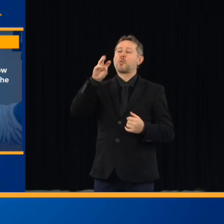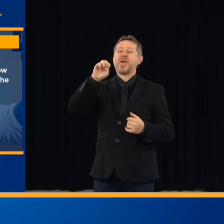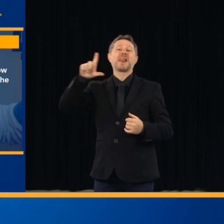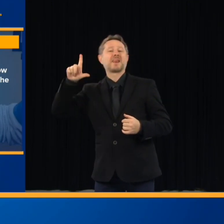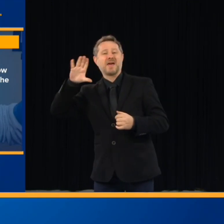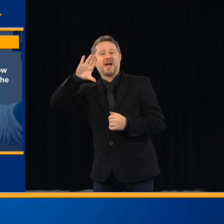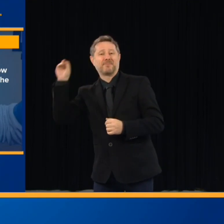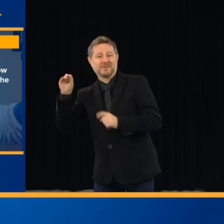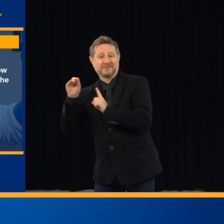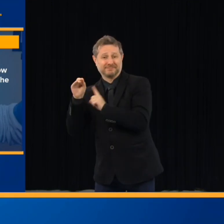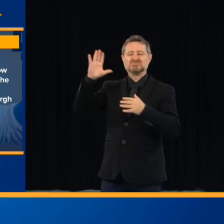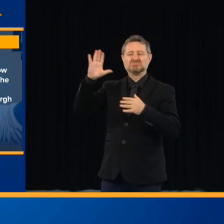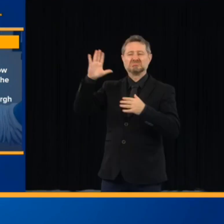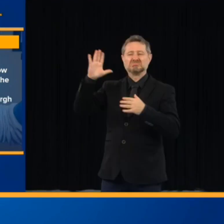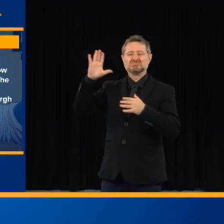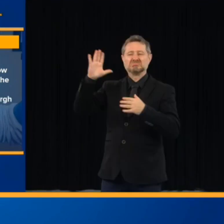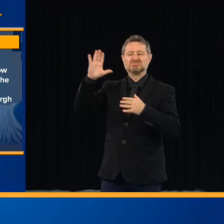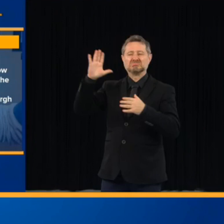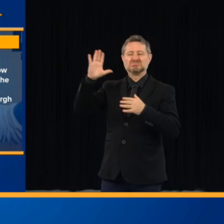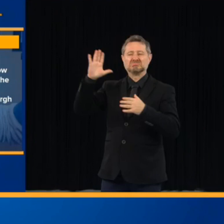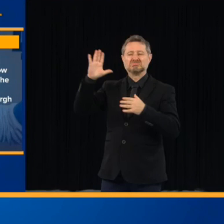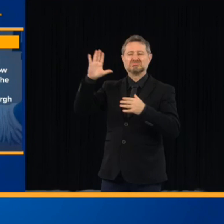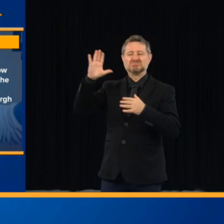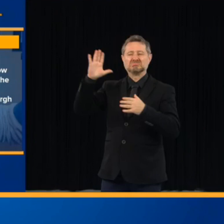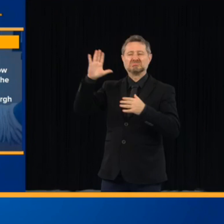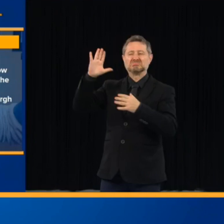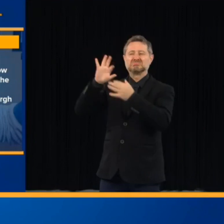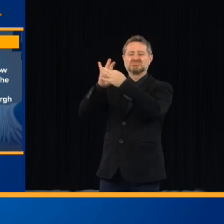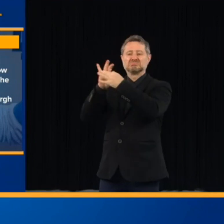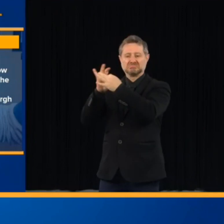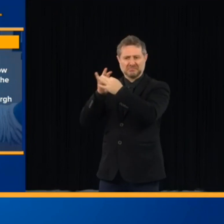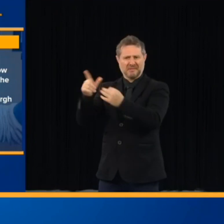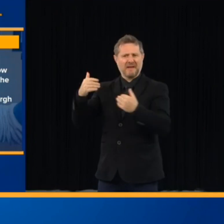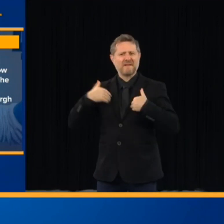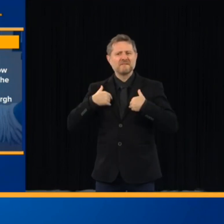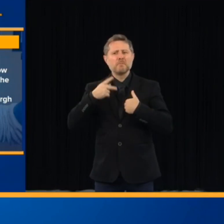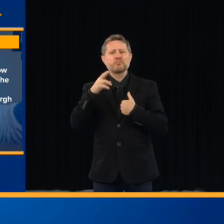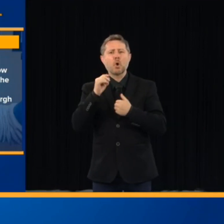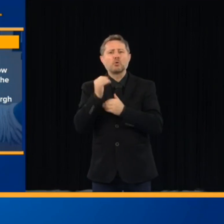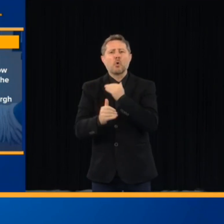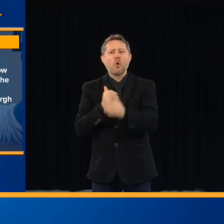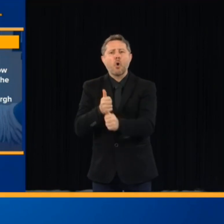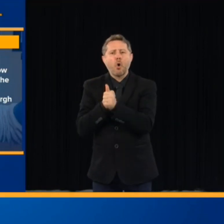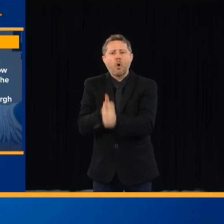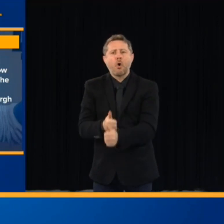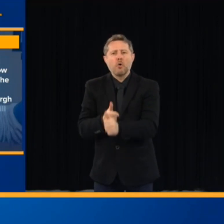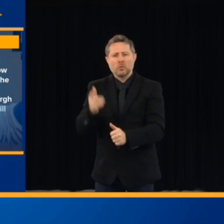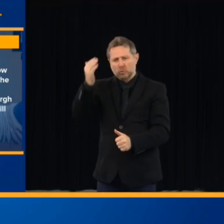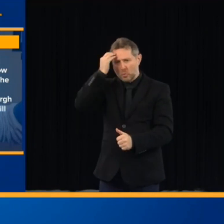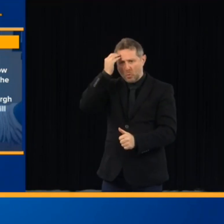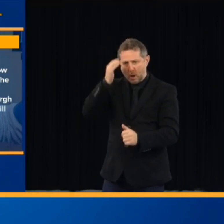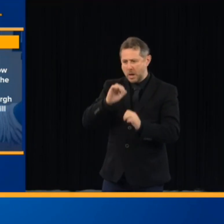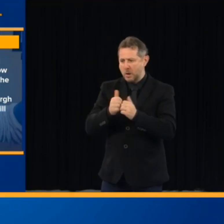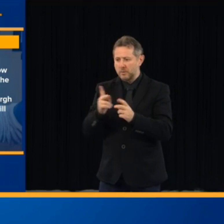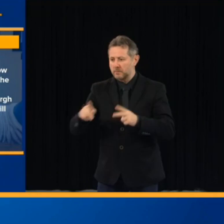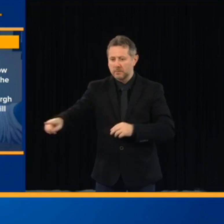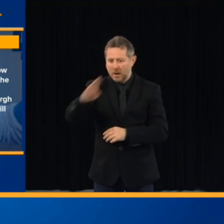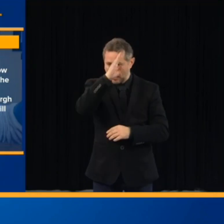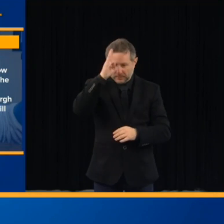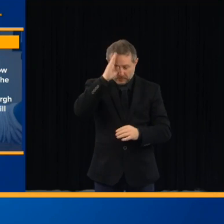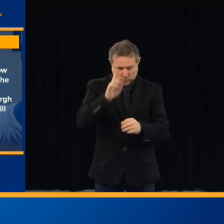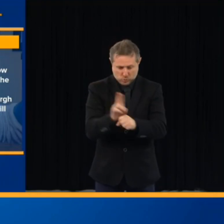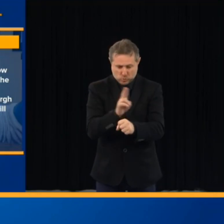protocol, and they're teaching the other hospitals now how to do it. We just bought 3,000 BiPAP